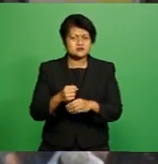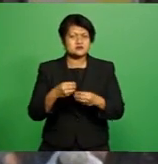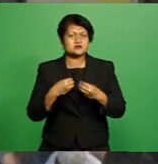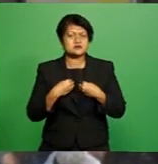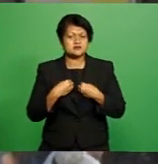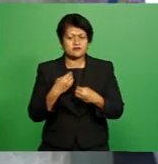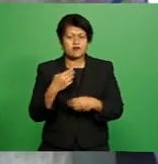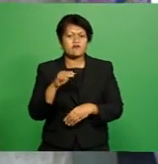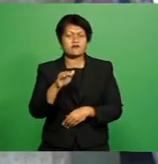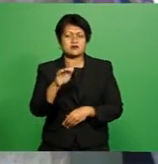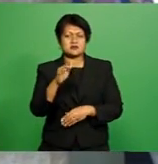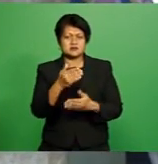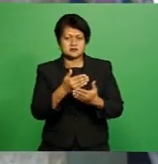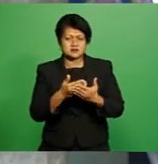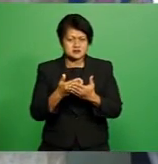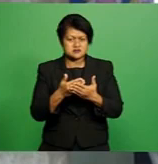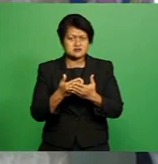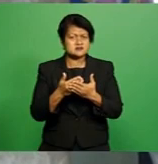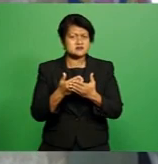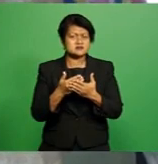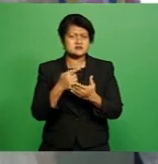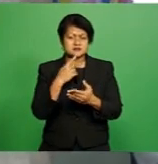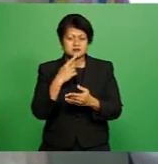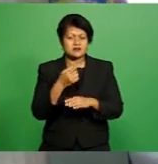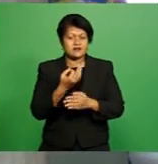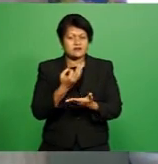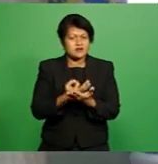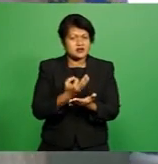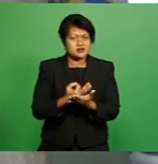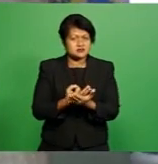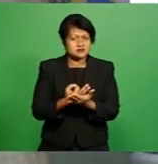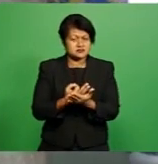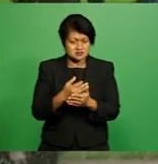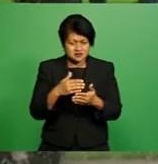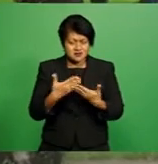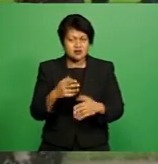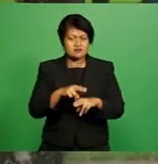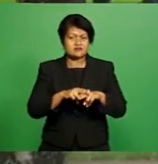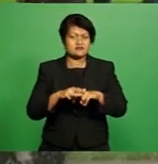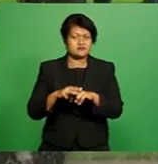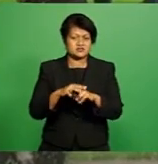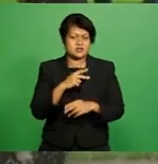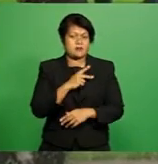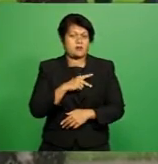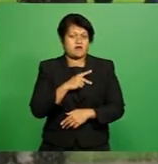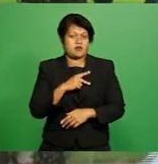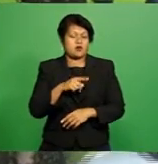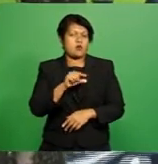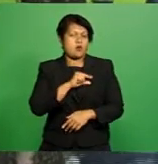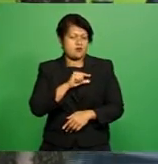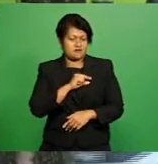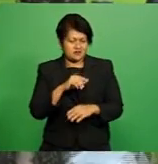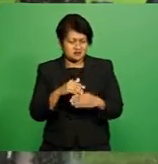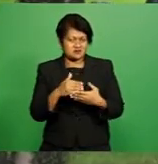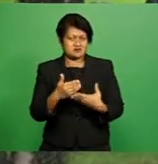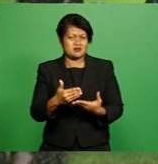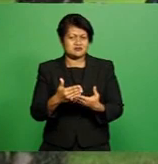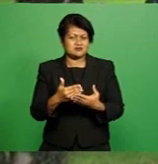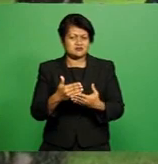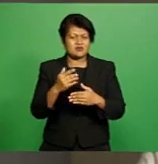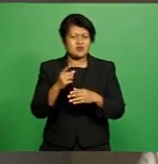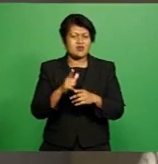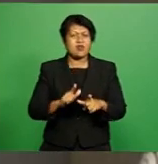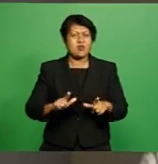study. But this will make it financially viable for Fijians to become more professionally qualified and so benefit the local building